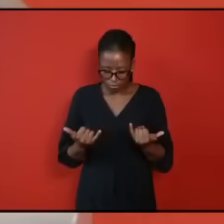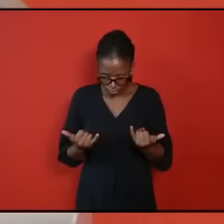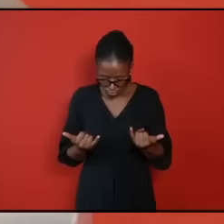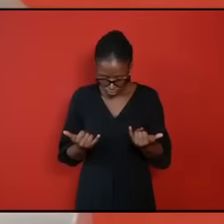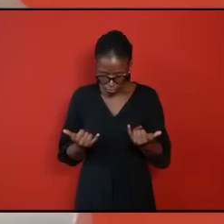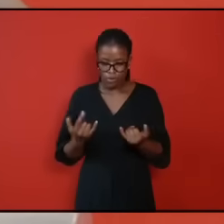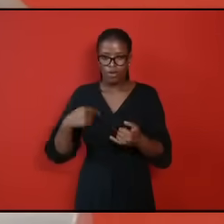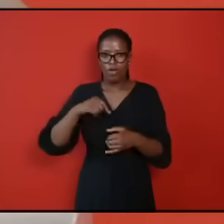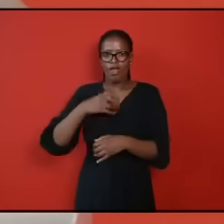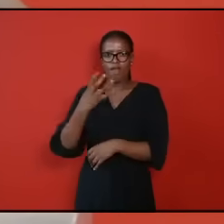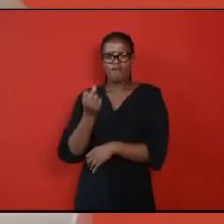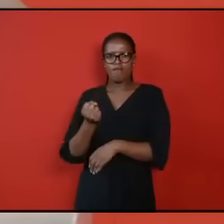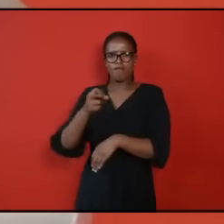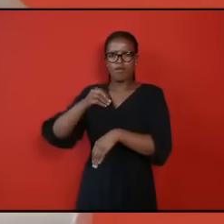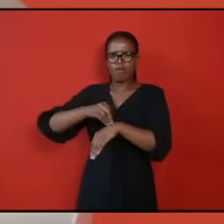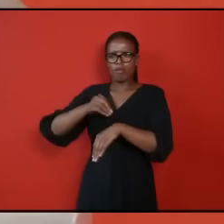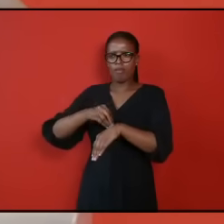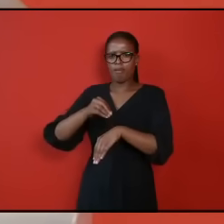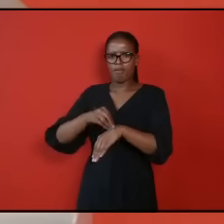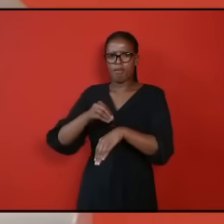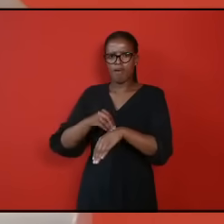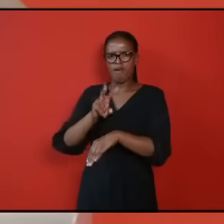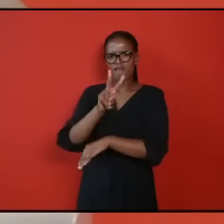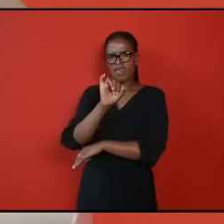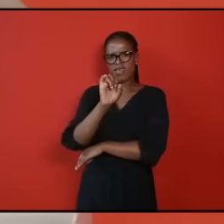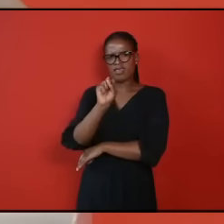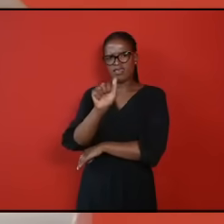there's a problem of visas in that country,